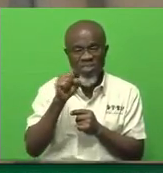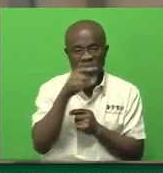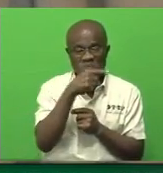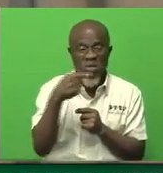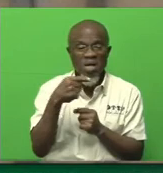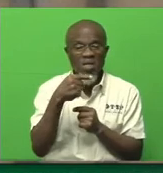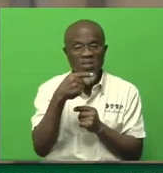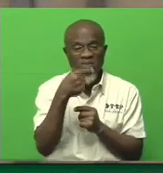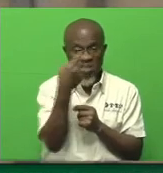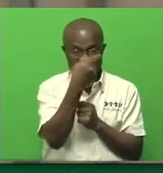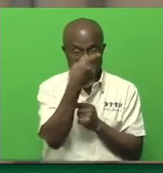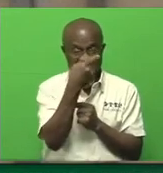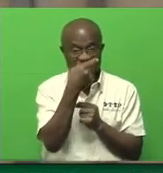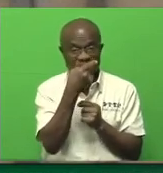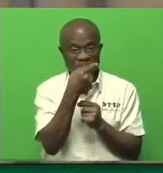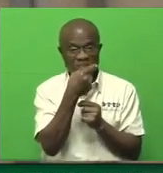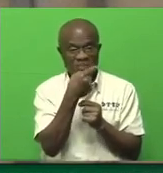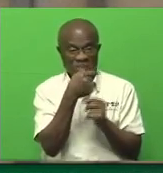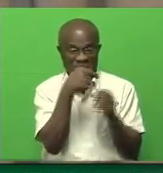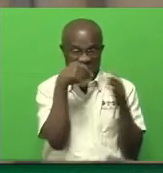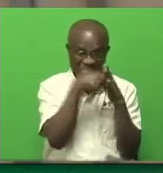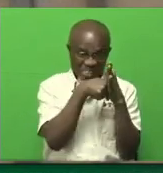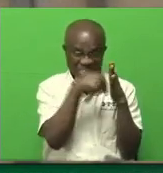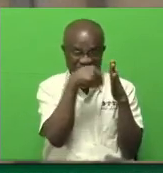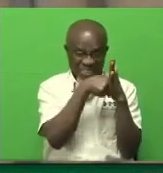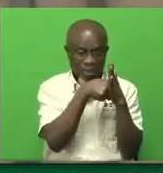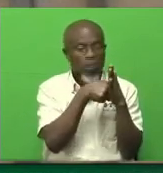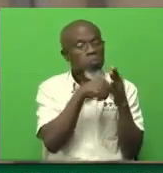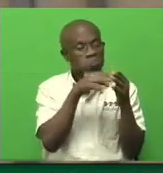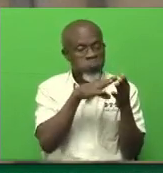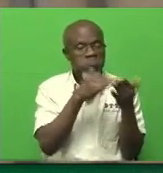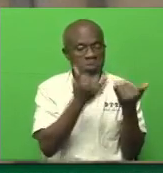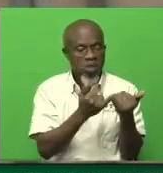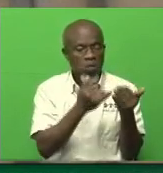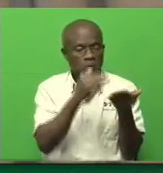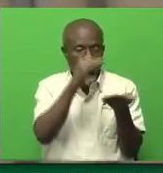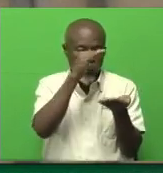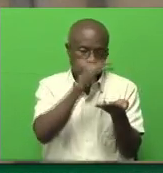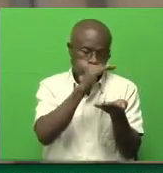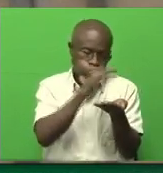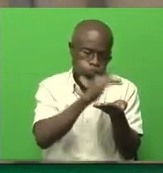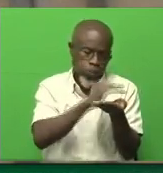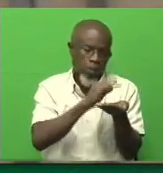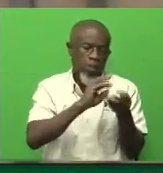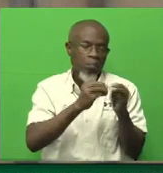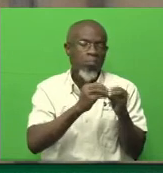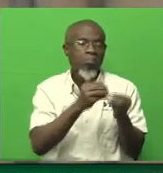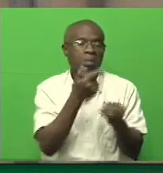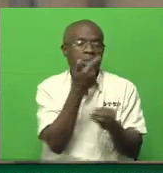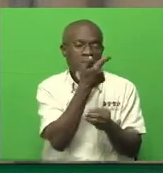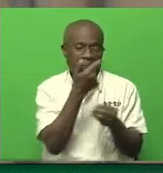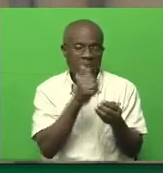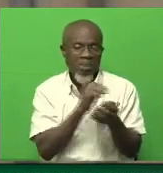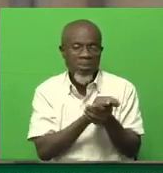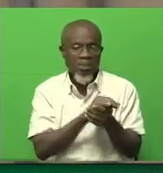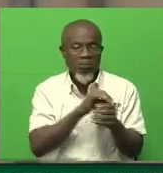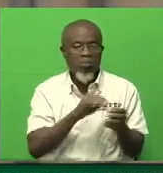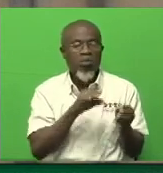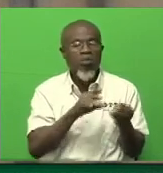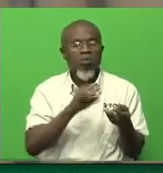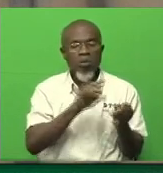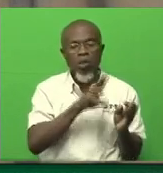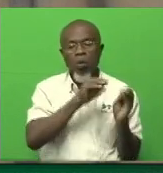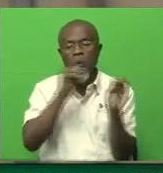the occupancy there from 1 000 to 750. so more people are being treated in the communities